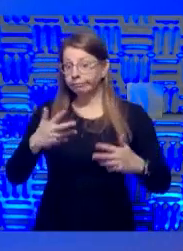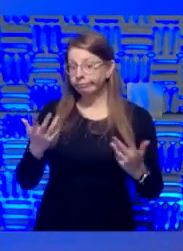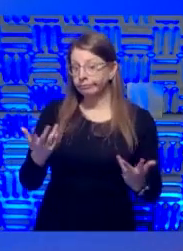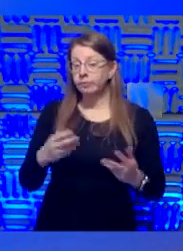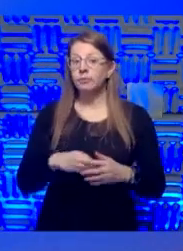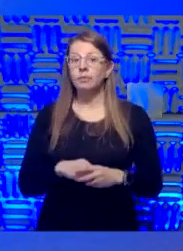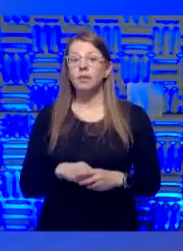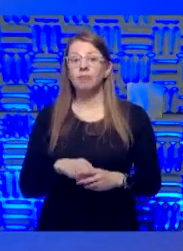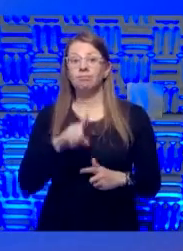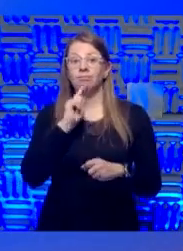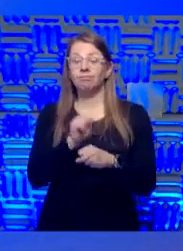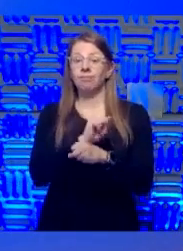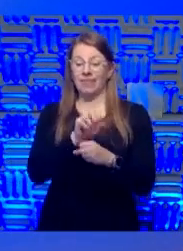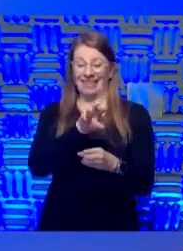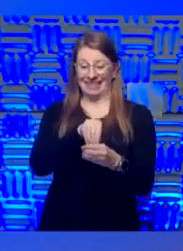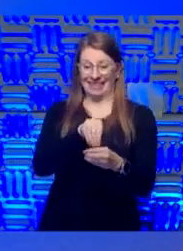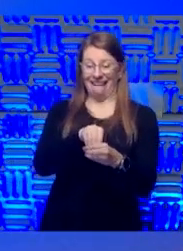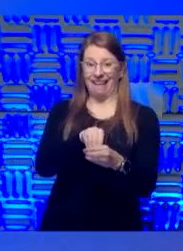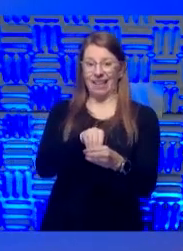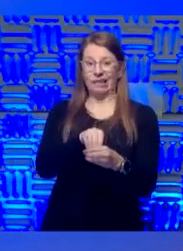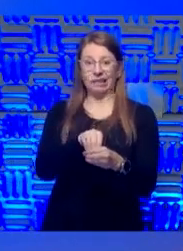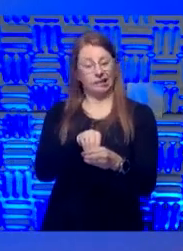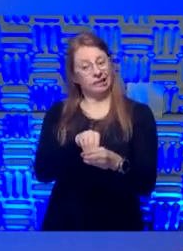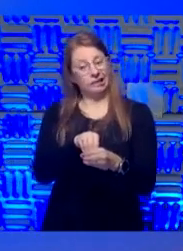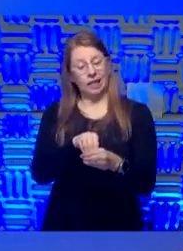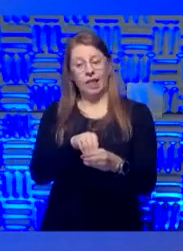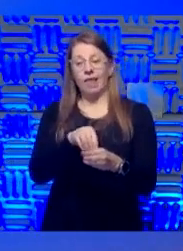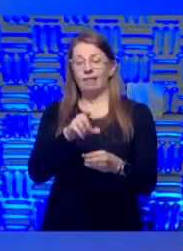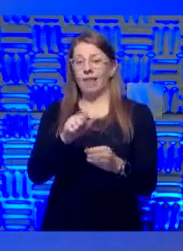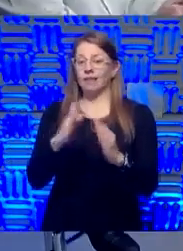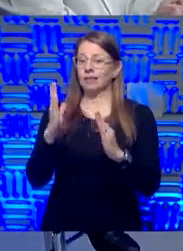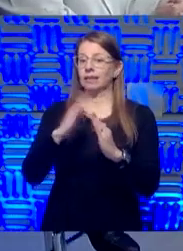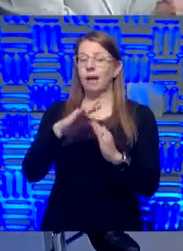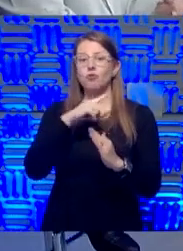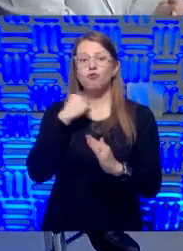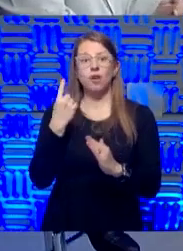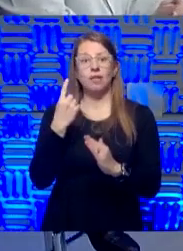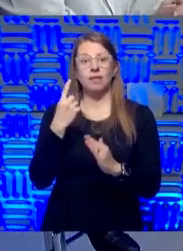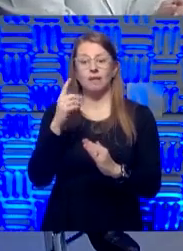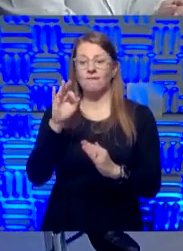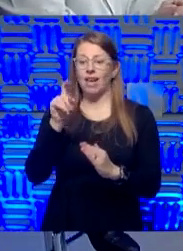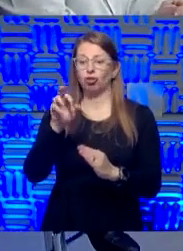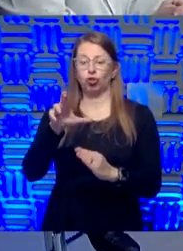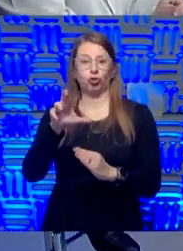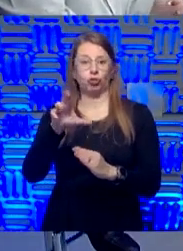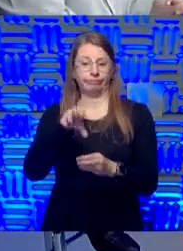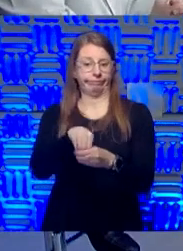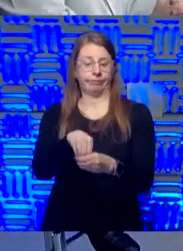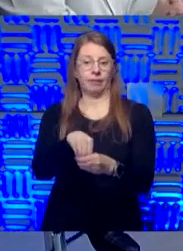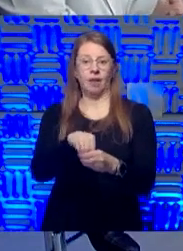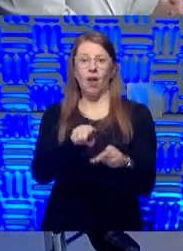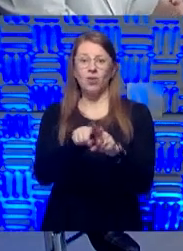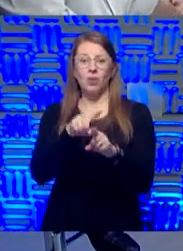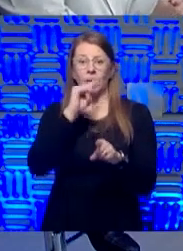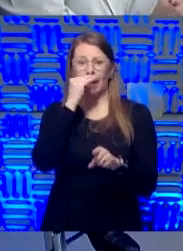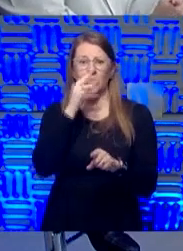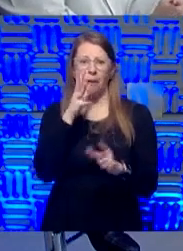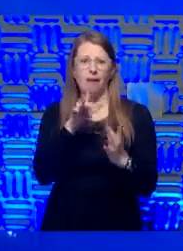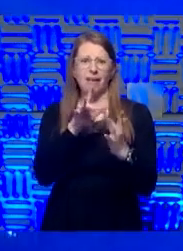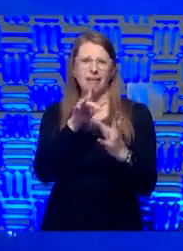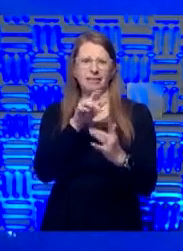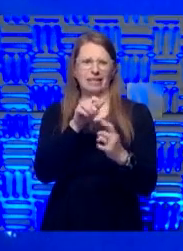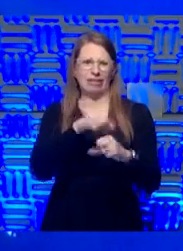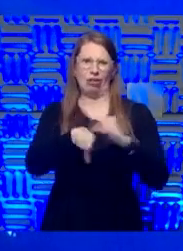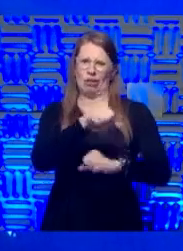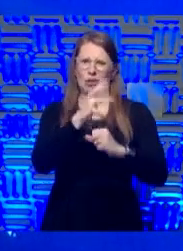being inside is probably going to be the biggest risk factor at that point. Yeah, and I think the other problem is that kids are going to come in contact with each other. And